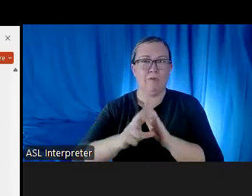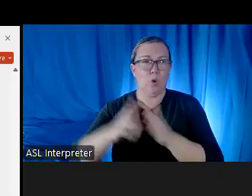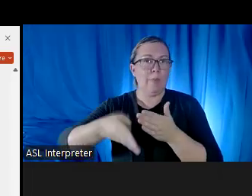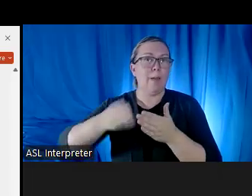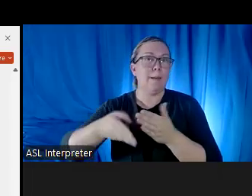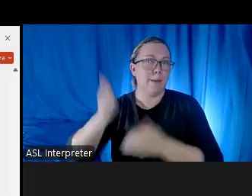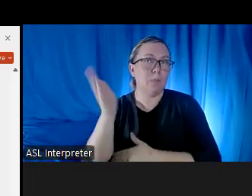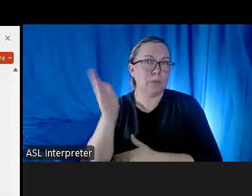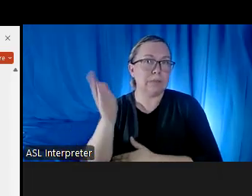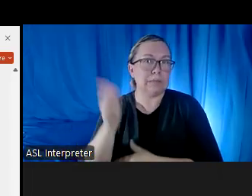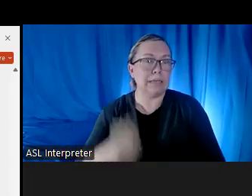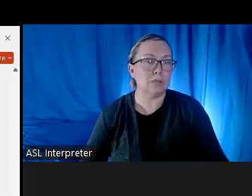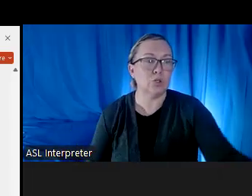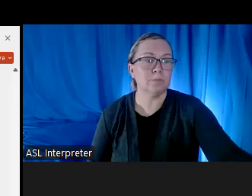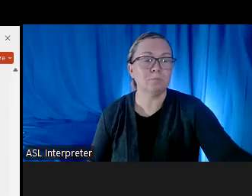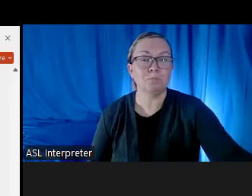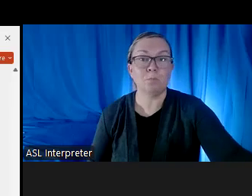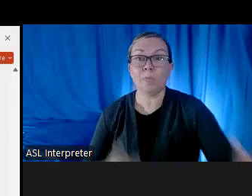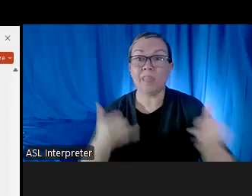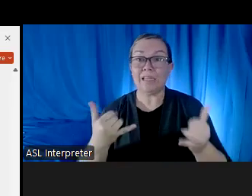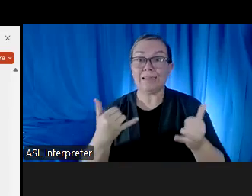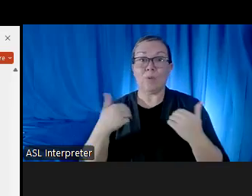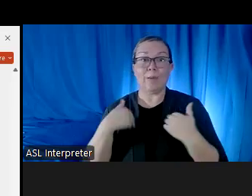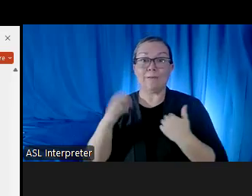presentation. Now we'll hear from Emily.